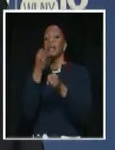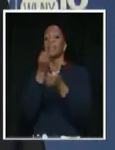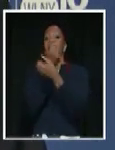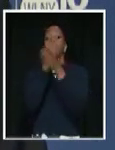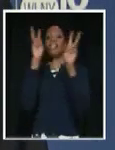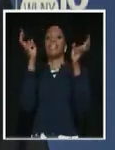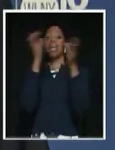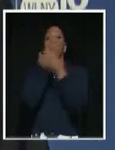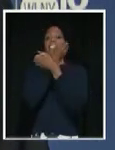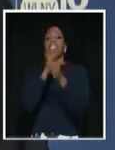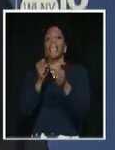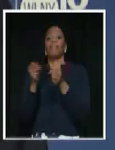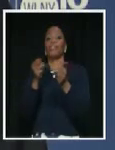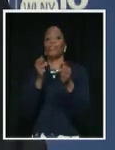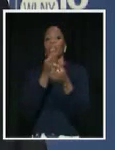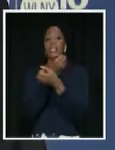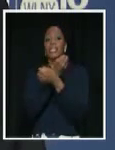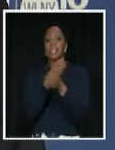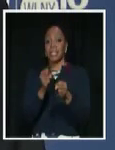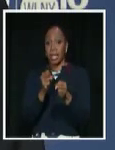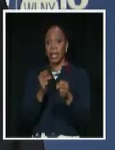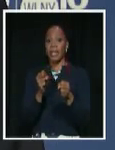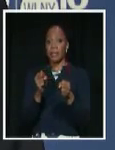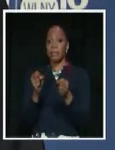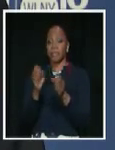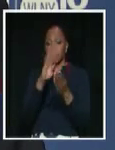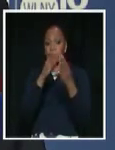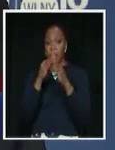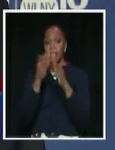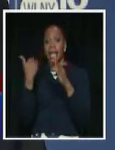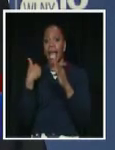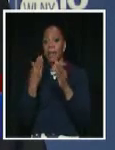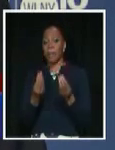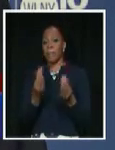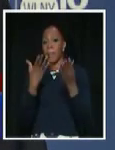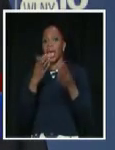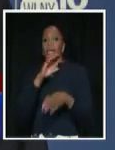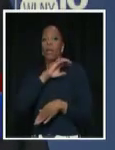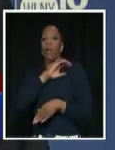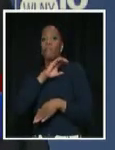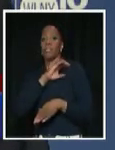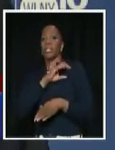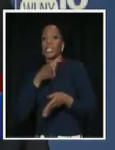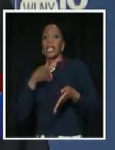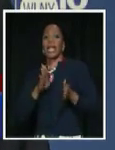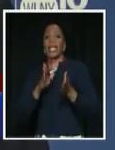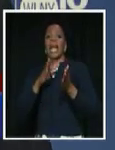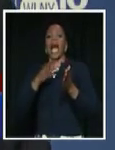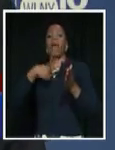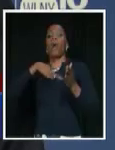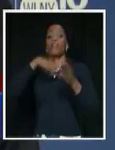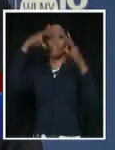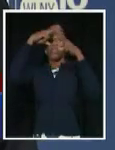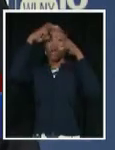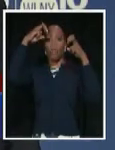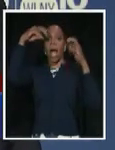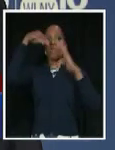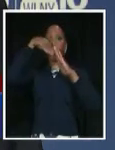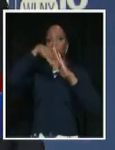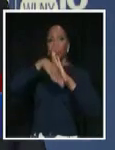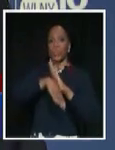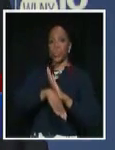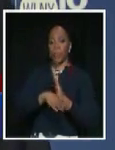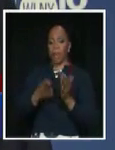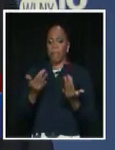program that brought our police force up to 38,000 officers and allowed us to start turning the corner on crime and bringing us to where we are